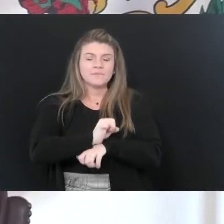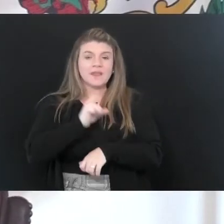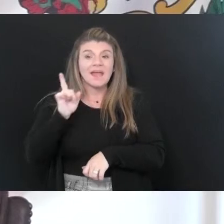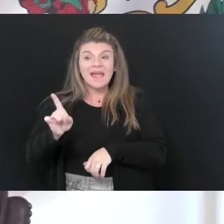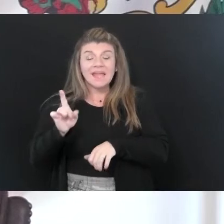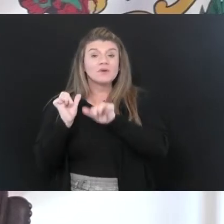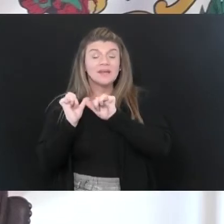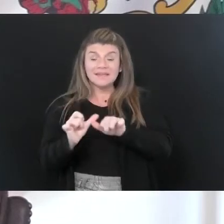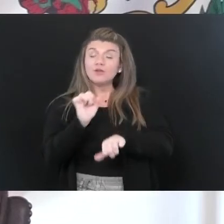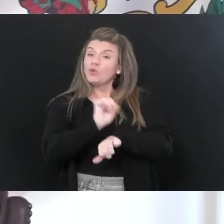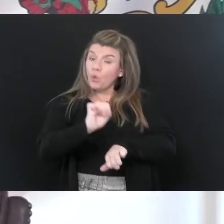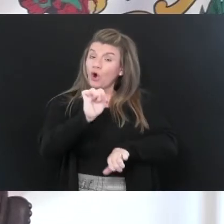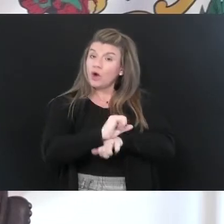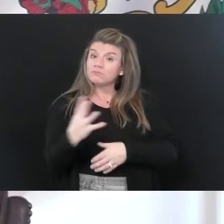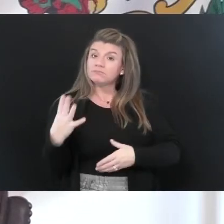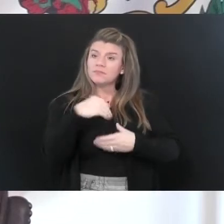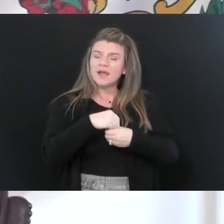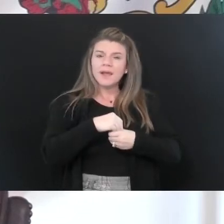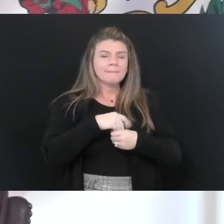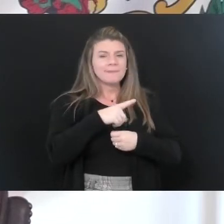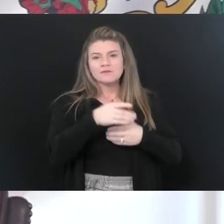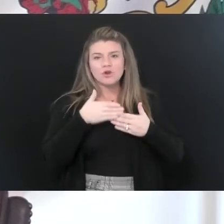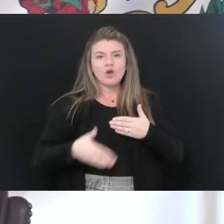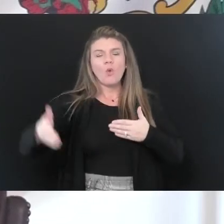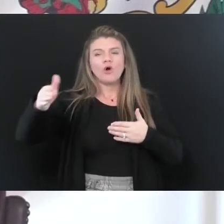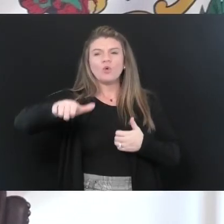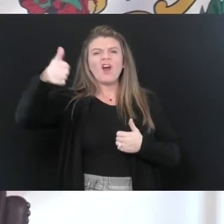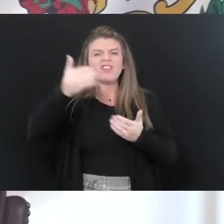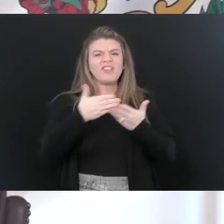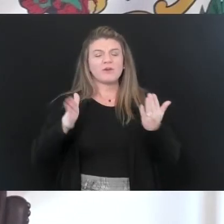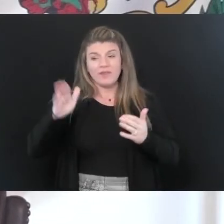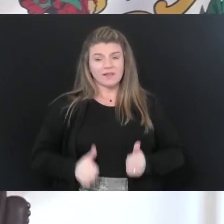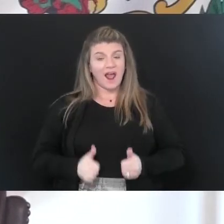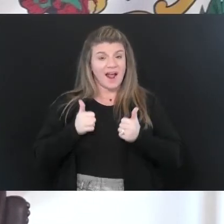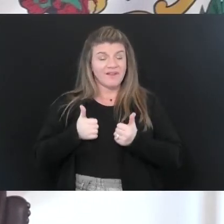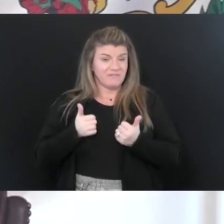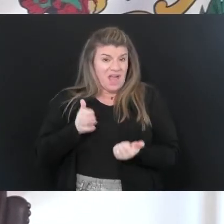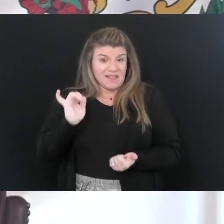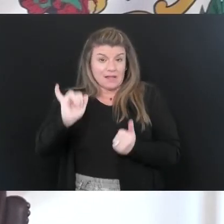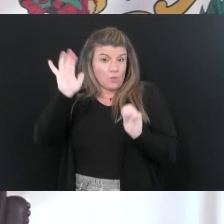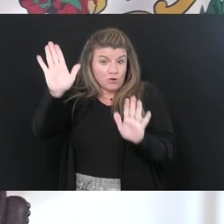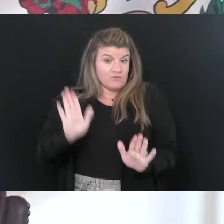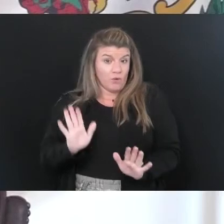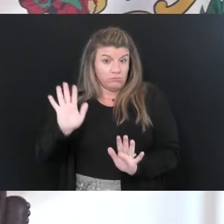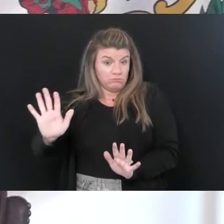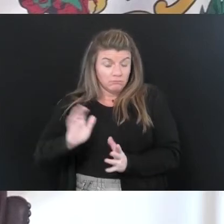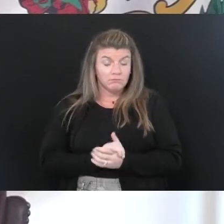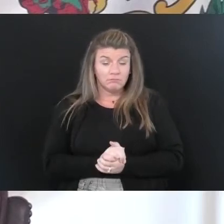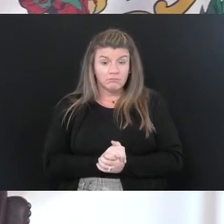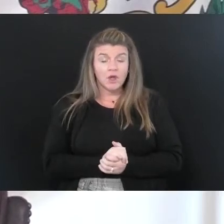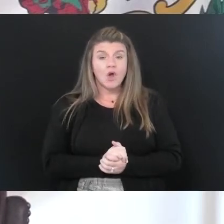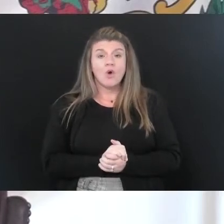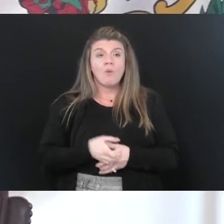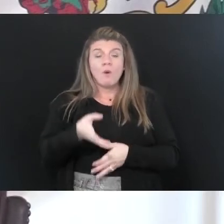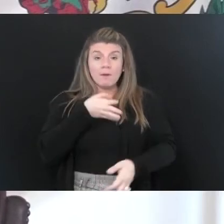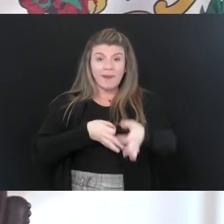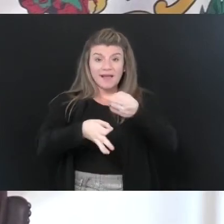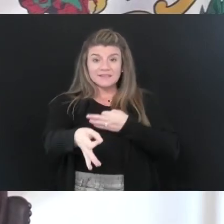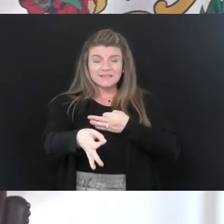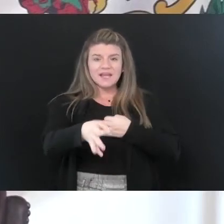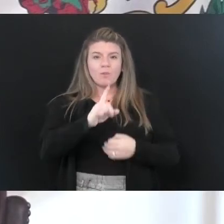work with us, but he's going to go on and do other things with his life, and that's great too. We've replaced Mike